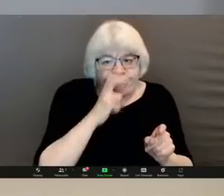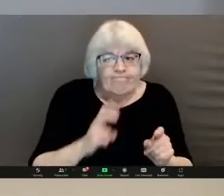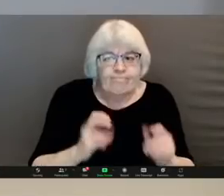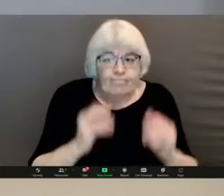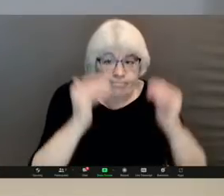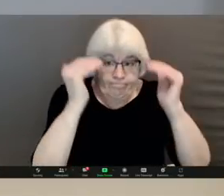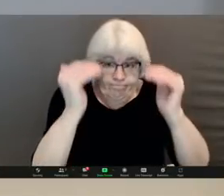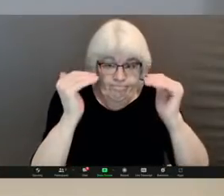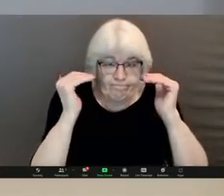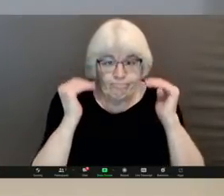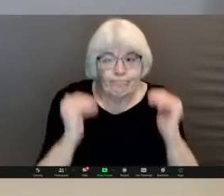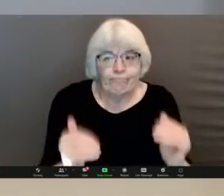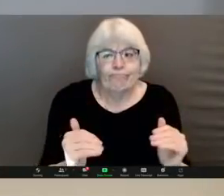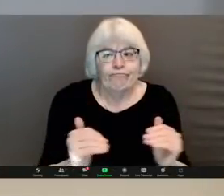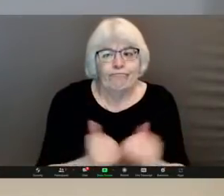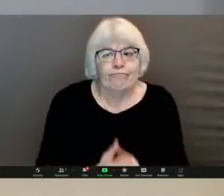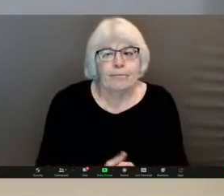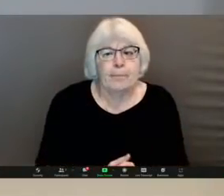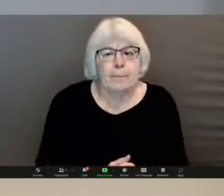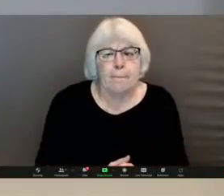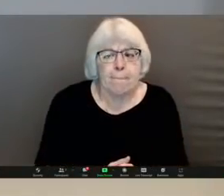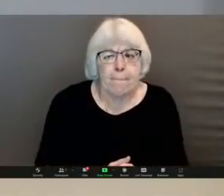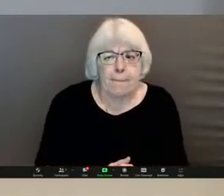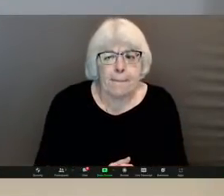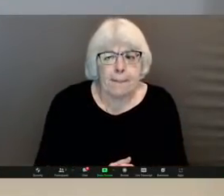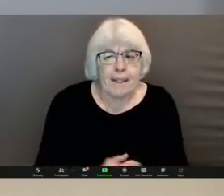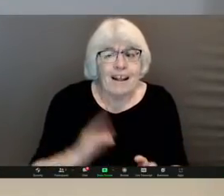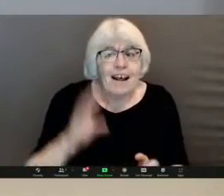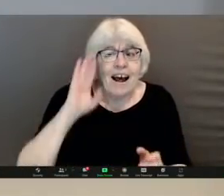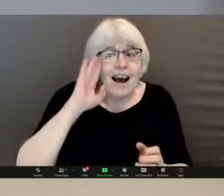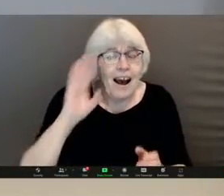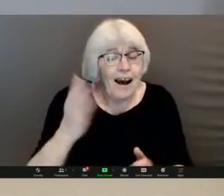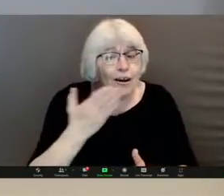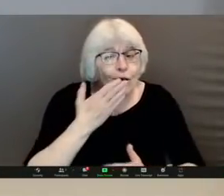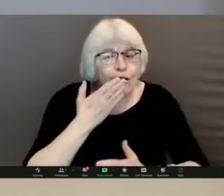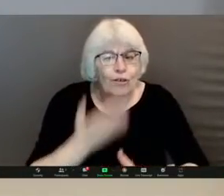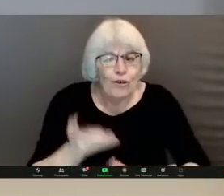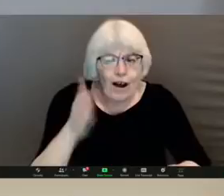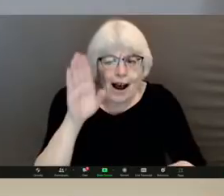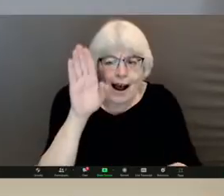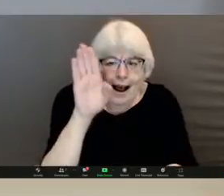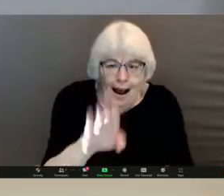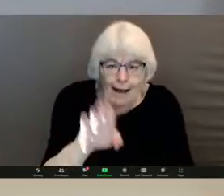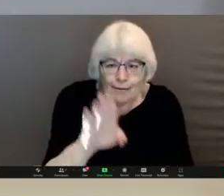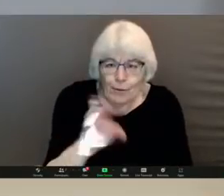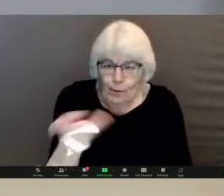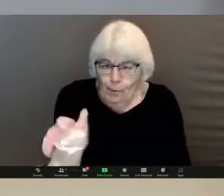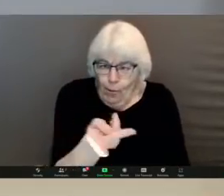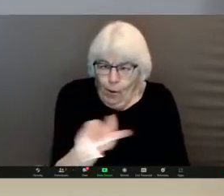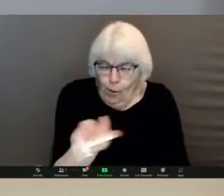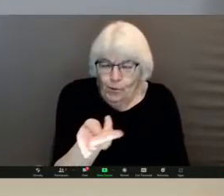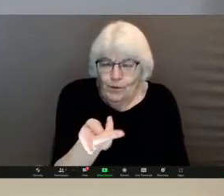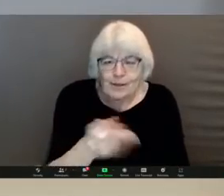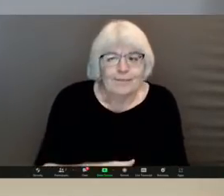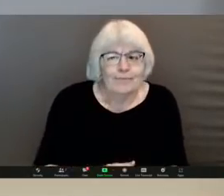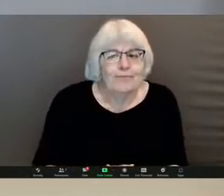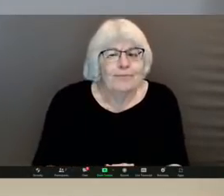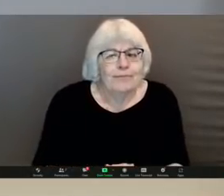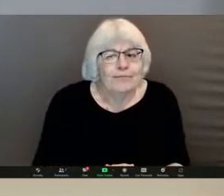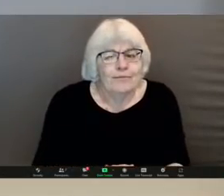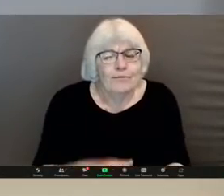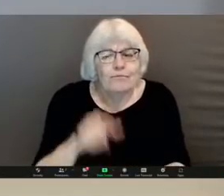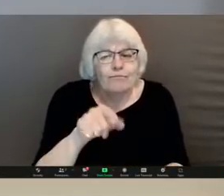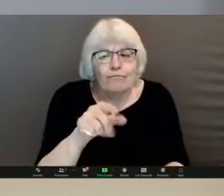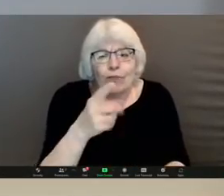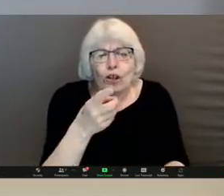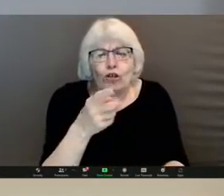Good afternoon, Dr. Morrison and Premier King. I guess, Dr. Morrison, did I understand you correctly that I know the September 12th date has